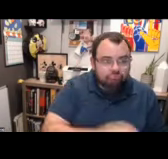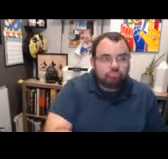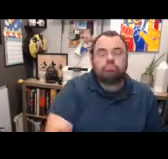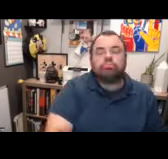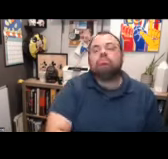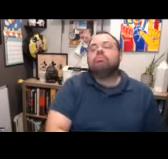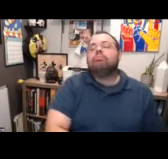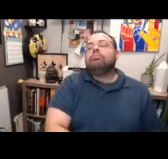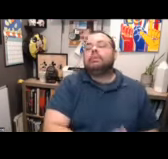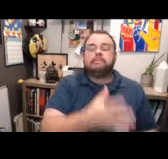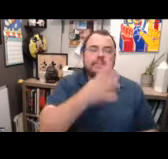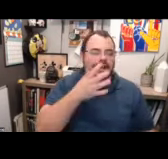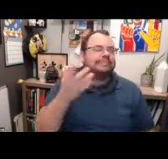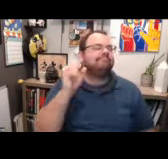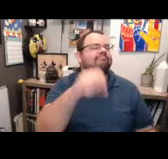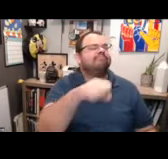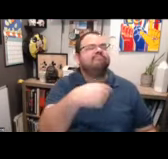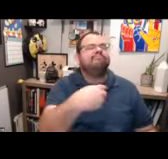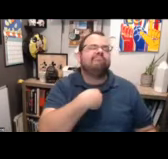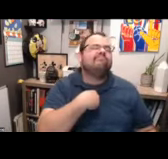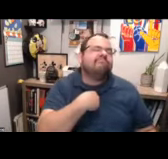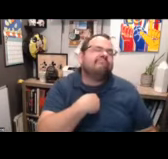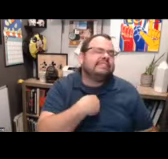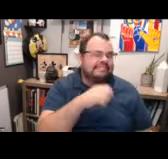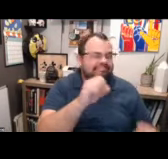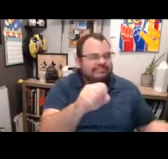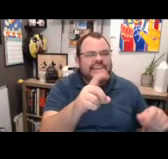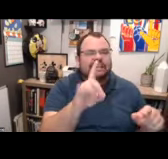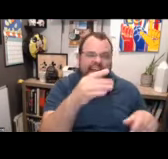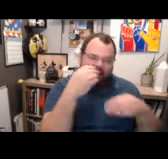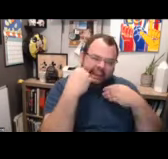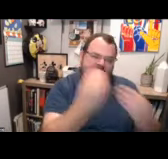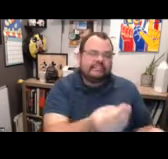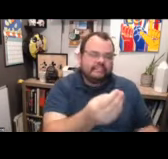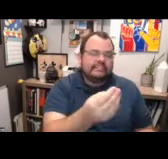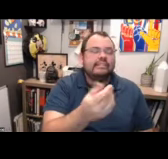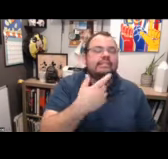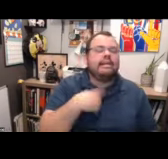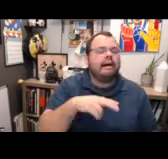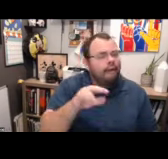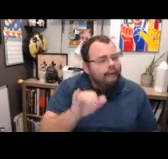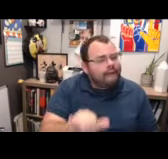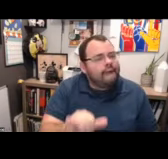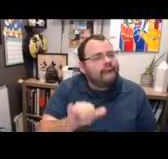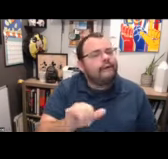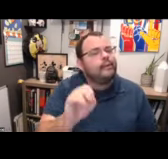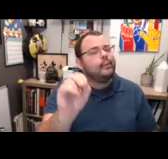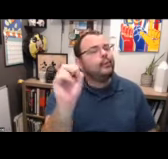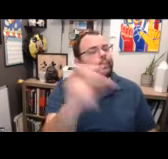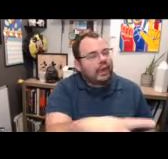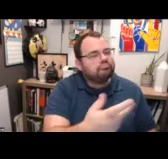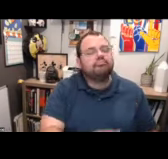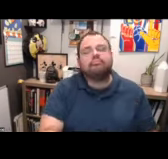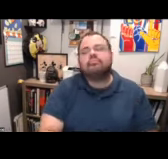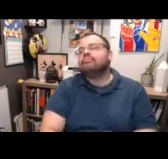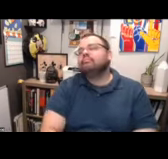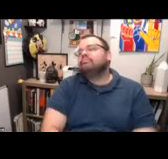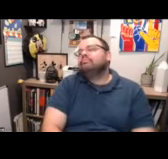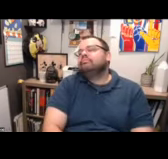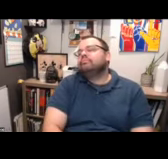have developmental issues. That's what rubella can cause. And she thought, yes, I gave